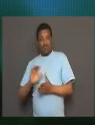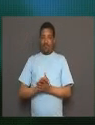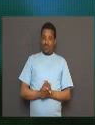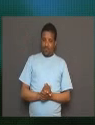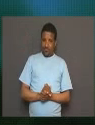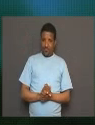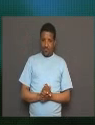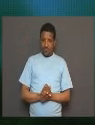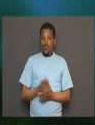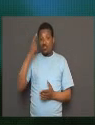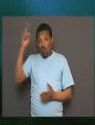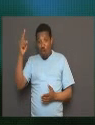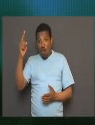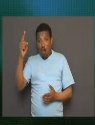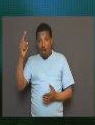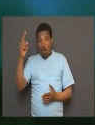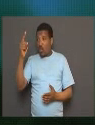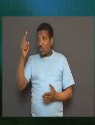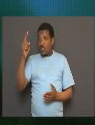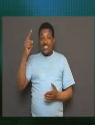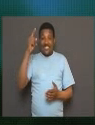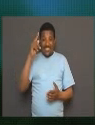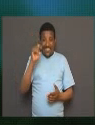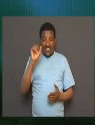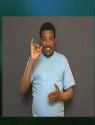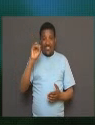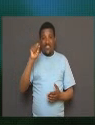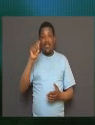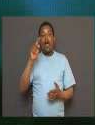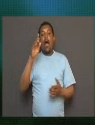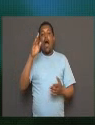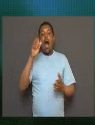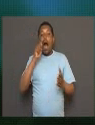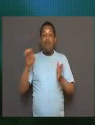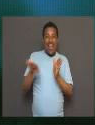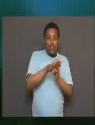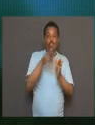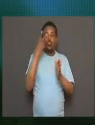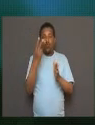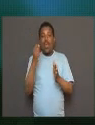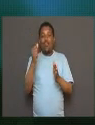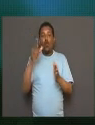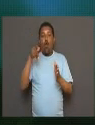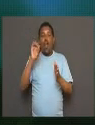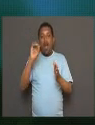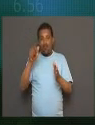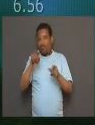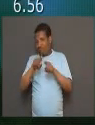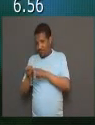6.56 for the Addis Ababa 2 and Koka rivers, respectively.